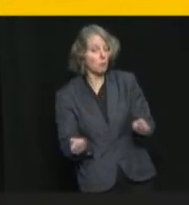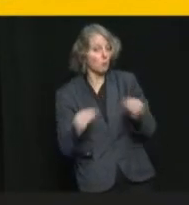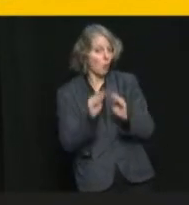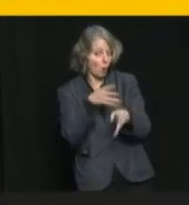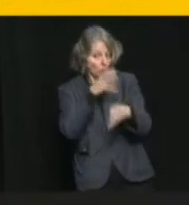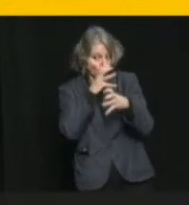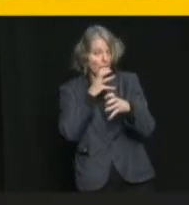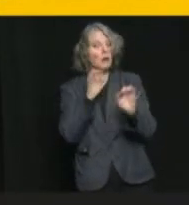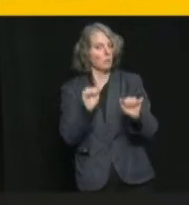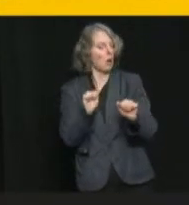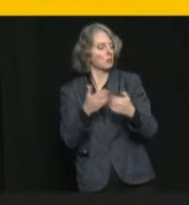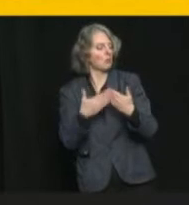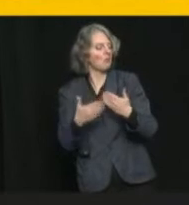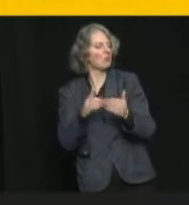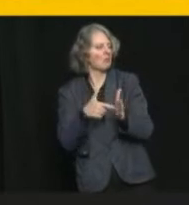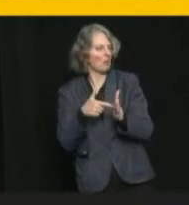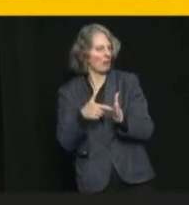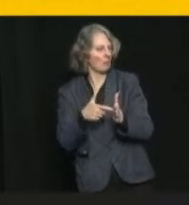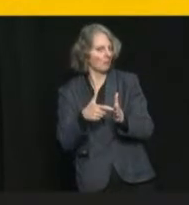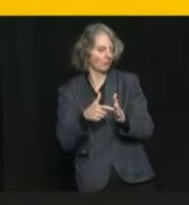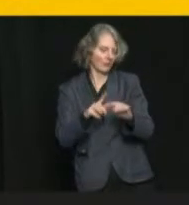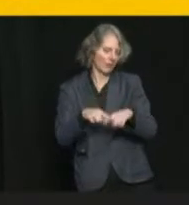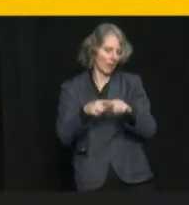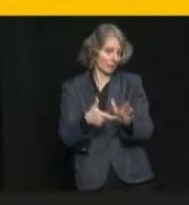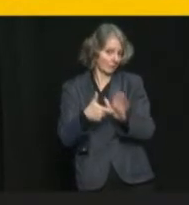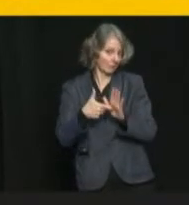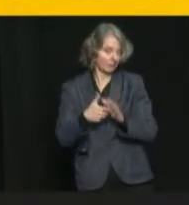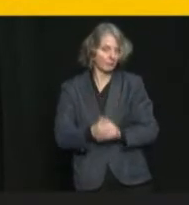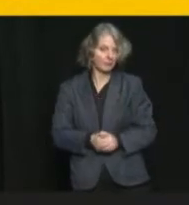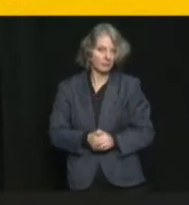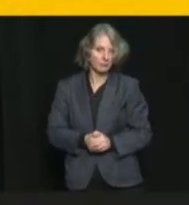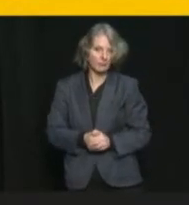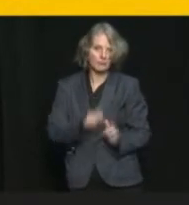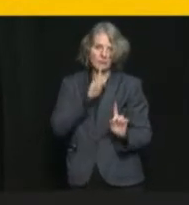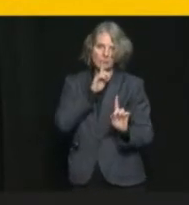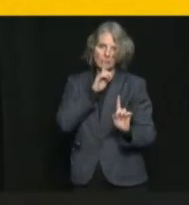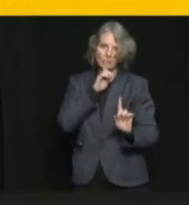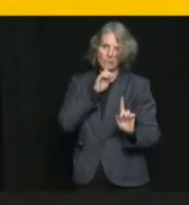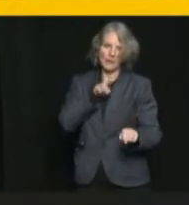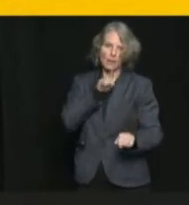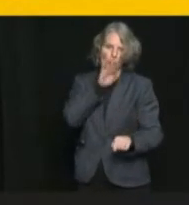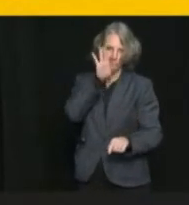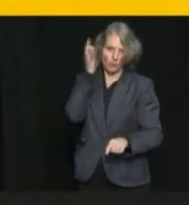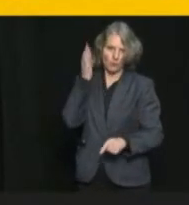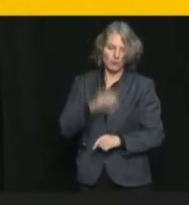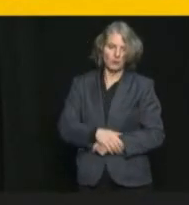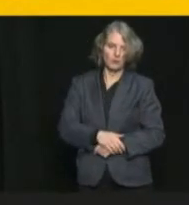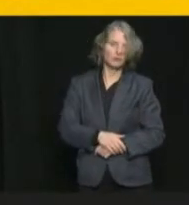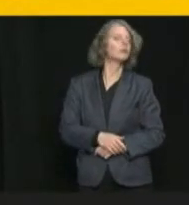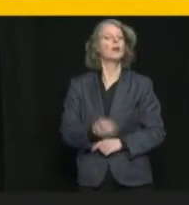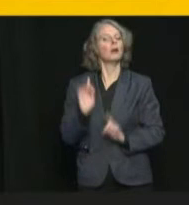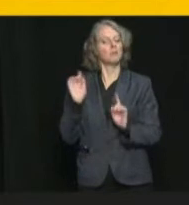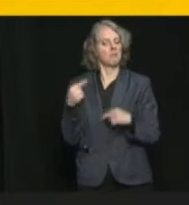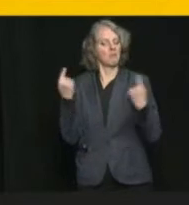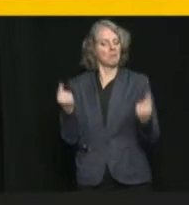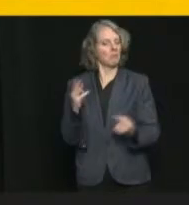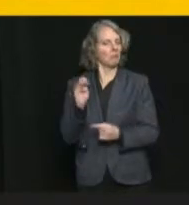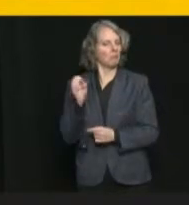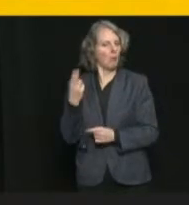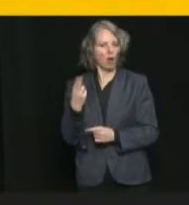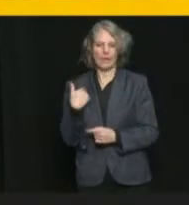Nous avons des mesures. Answer. We have extremely strong measures to protect Canadians. From the very